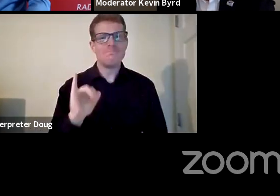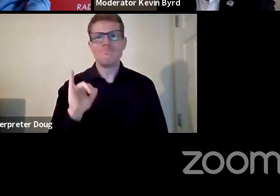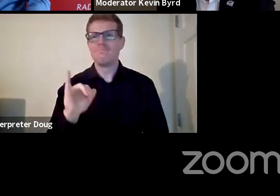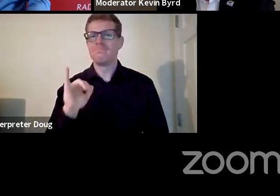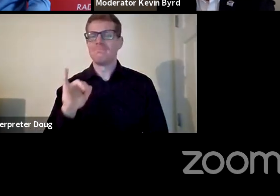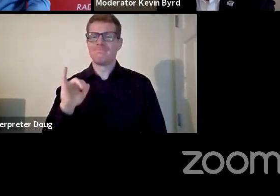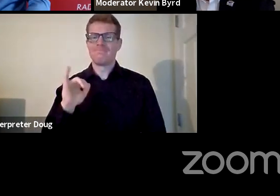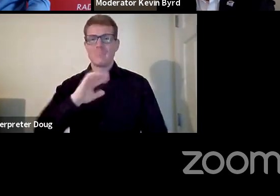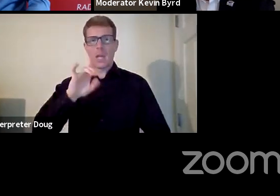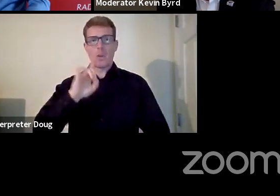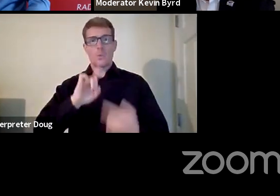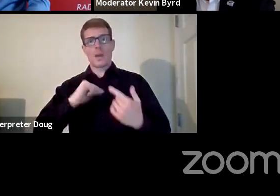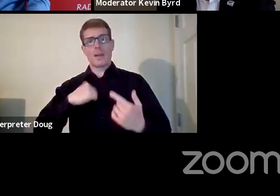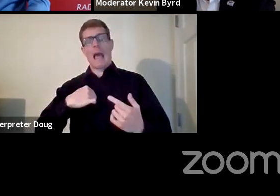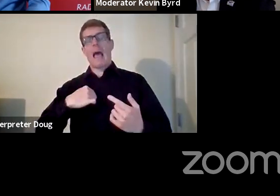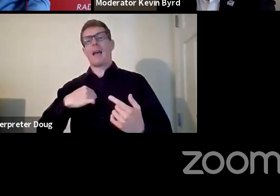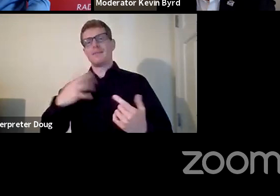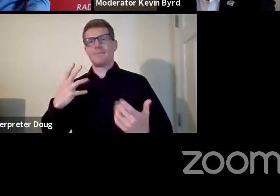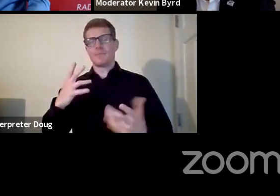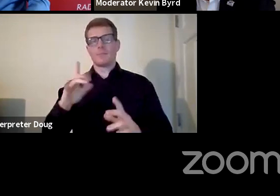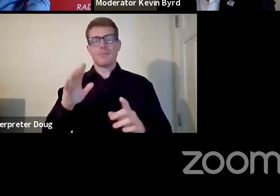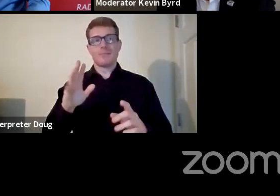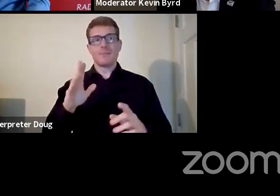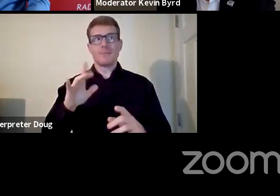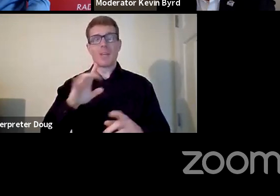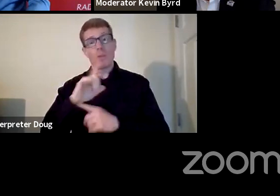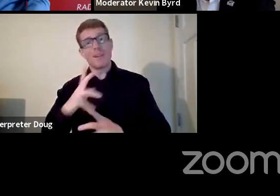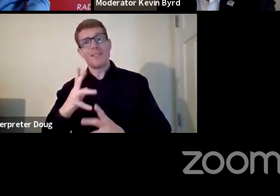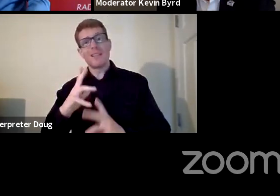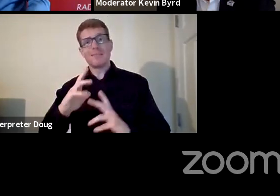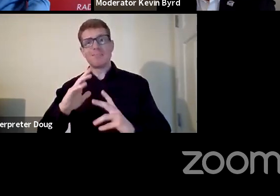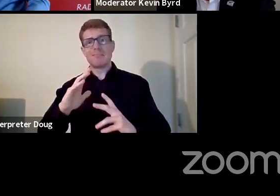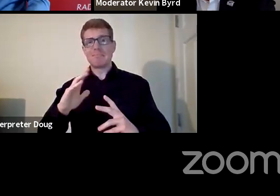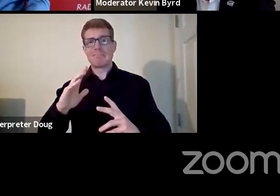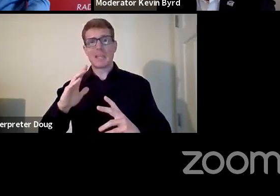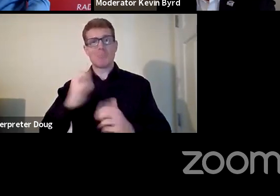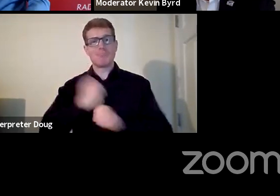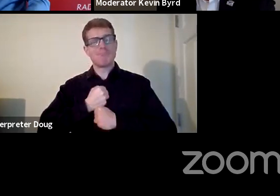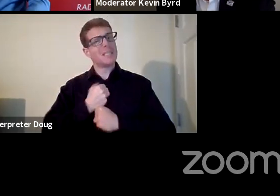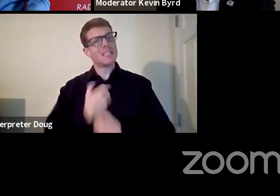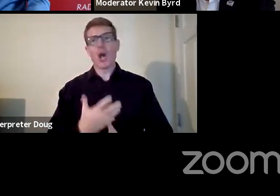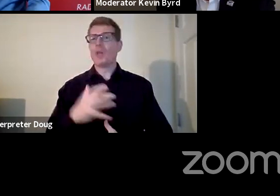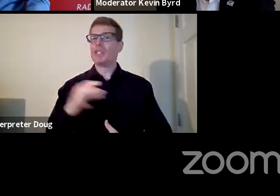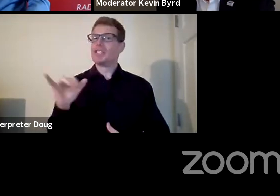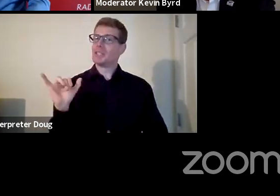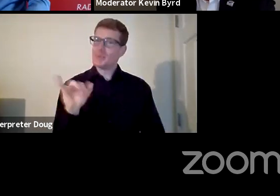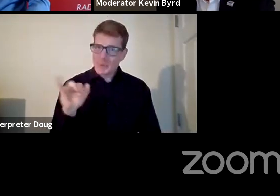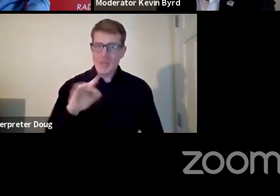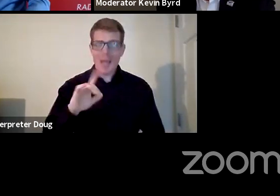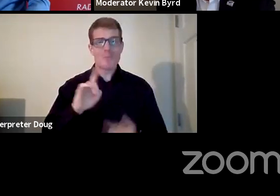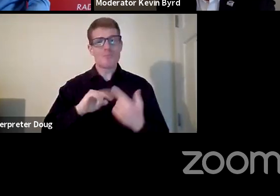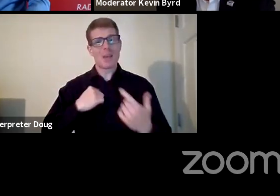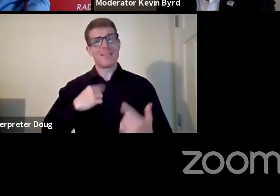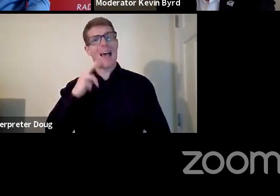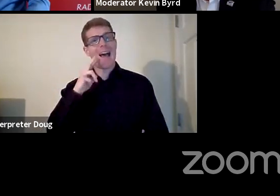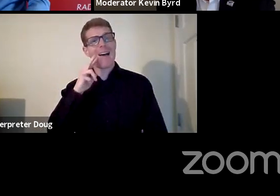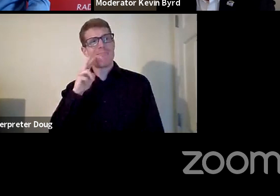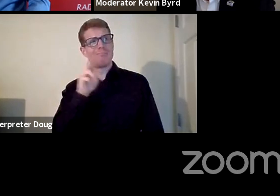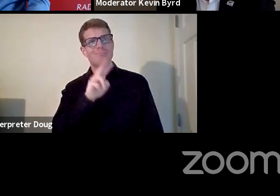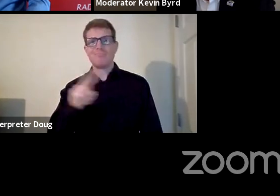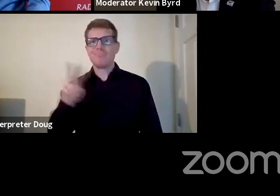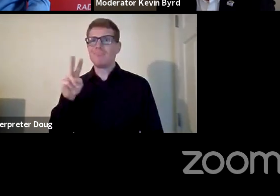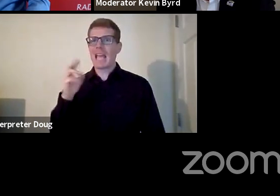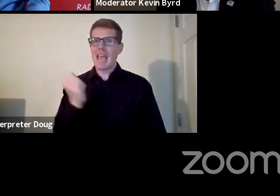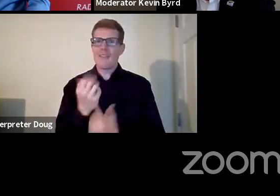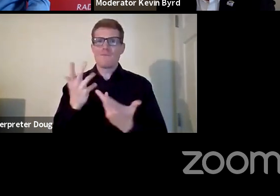when I look at it, and exhausting when I look at what everybody's done, and then the